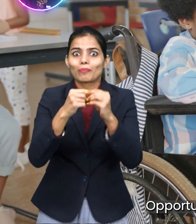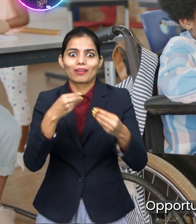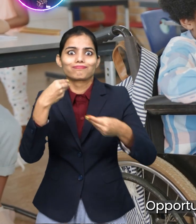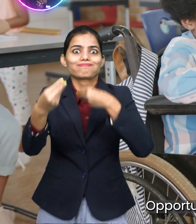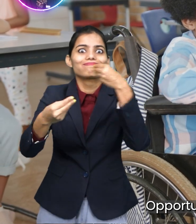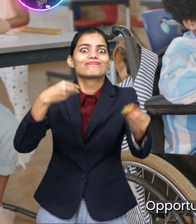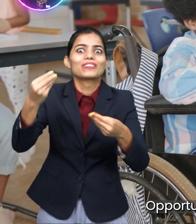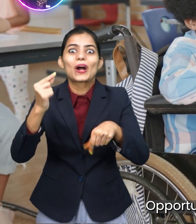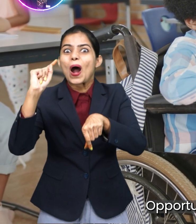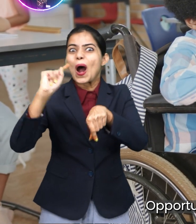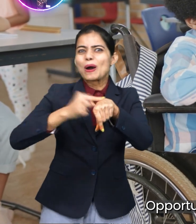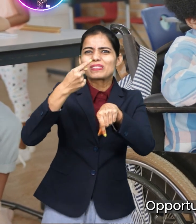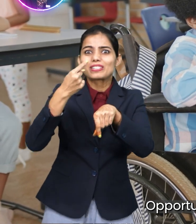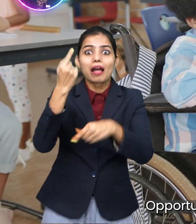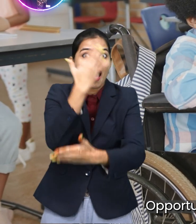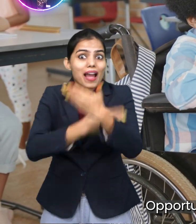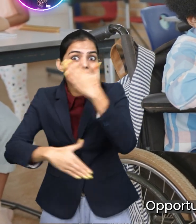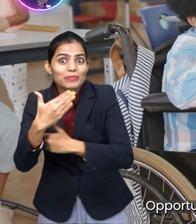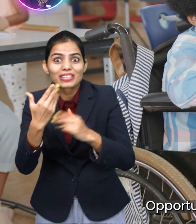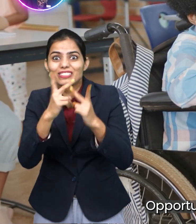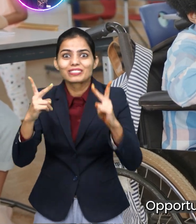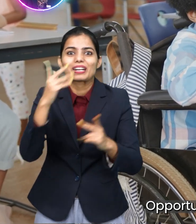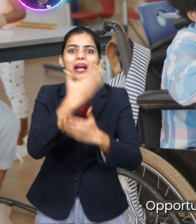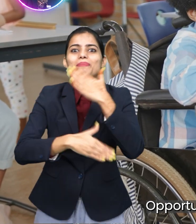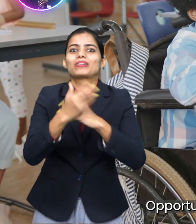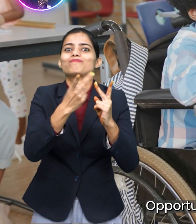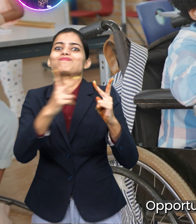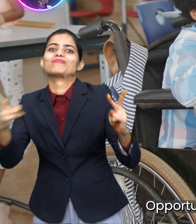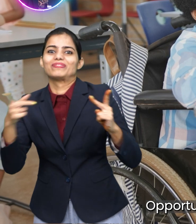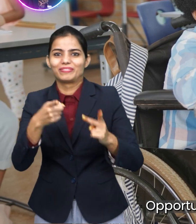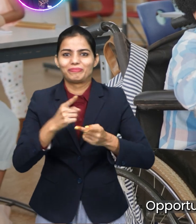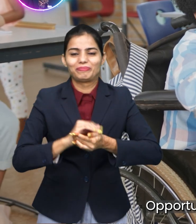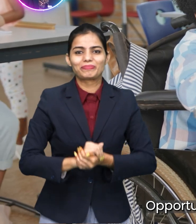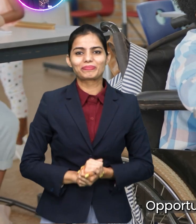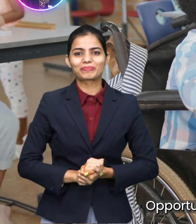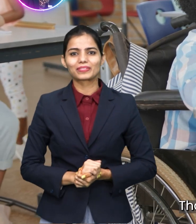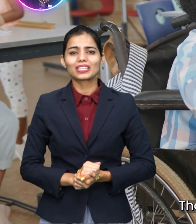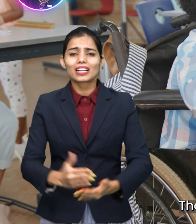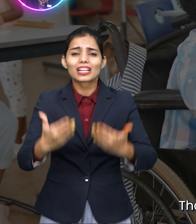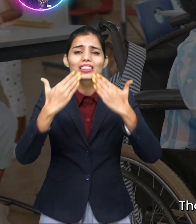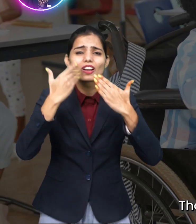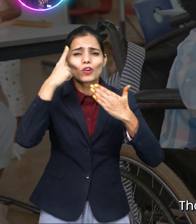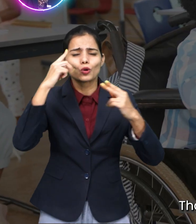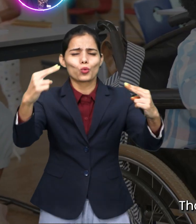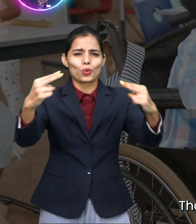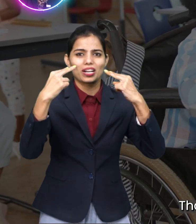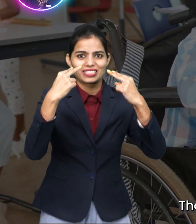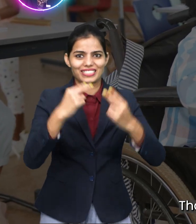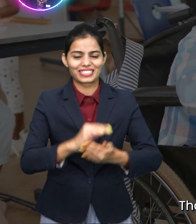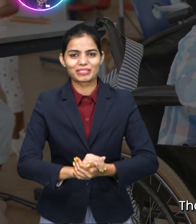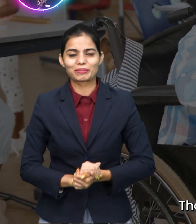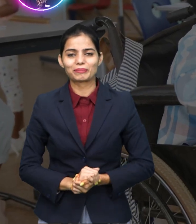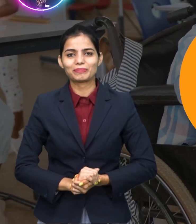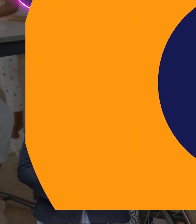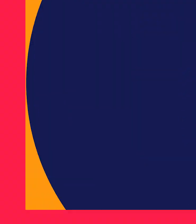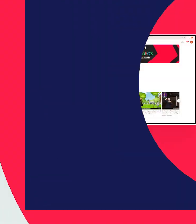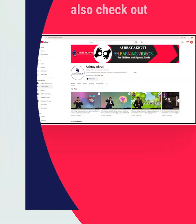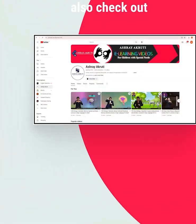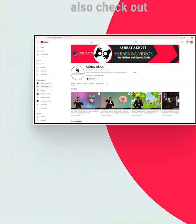abled. Thank you for watching.